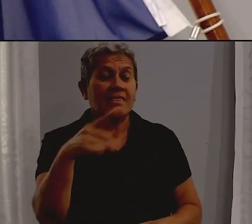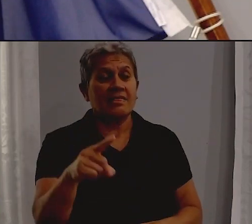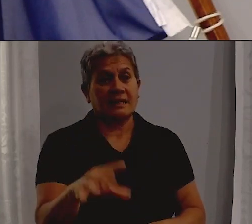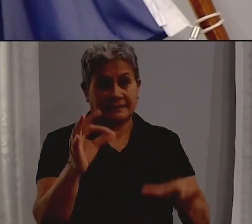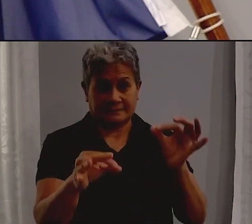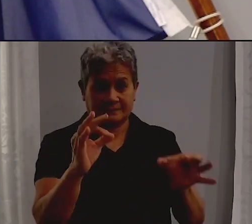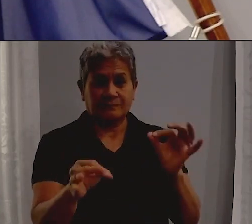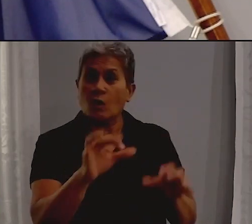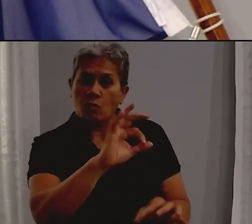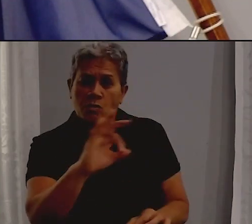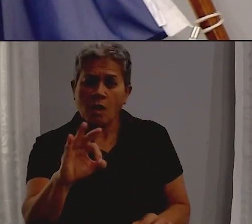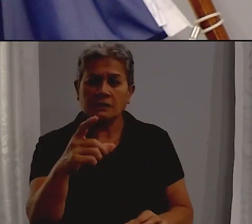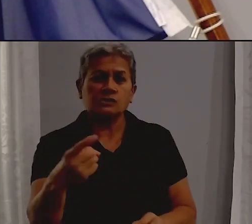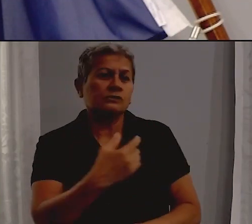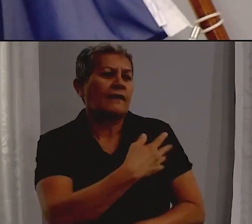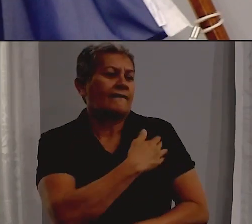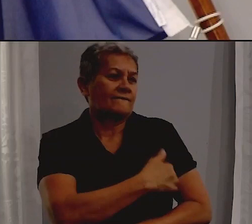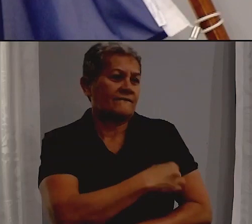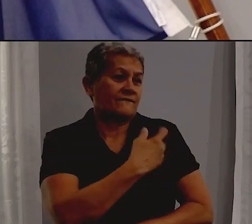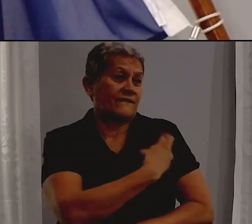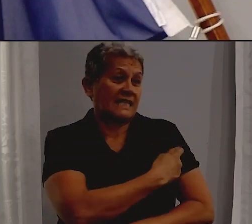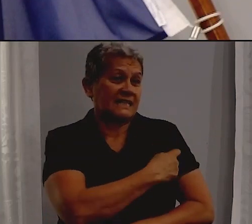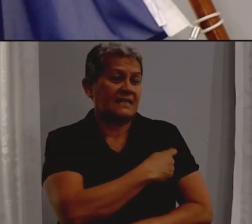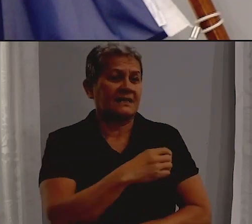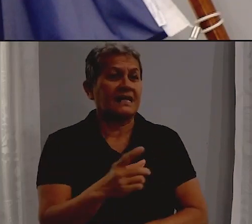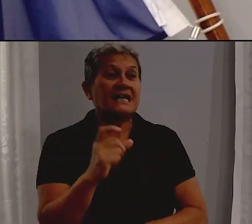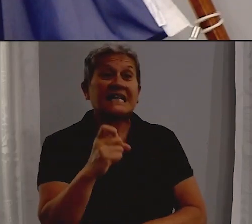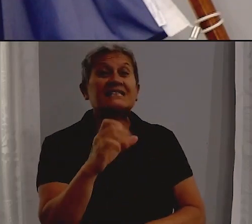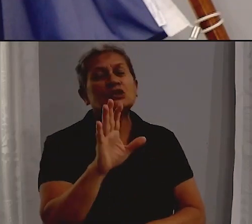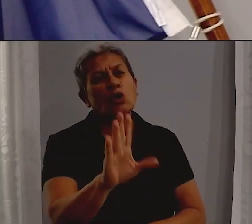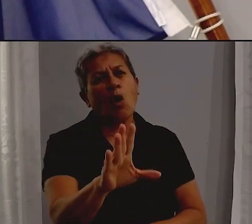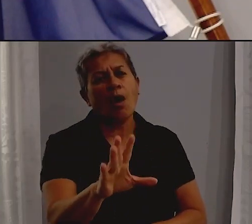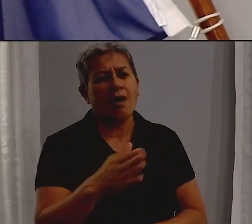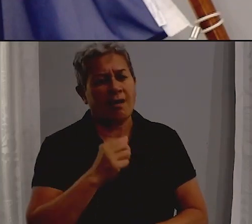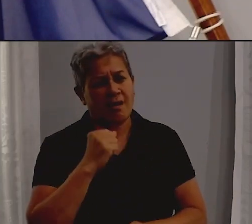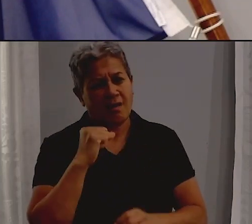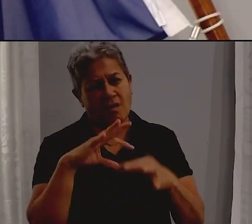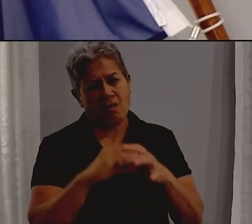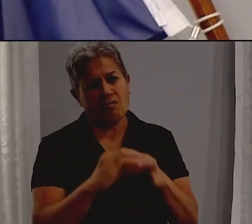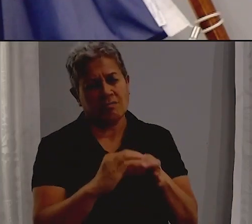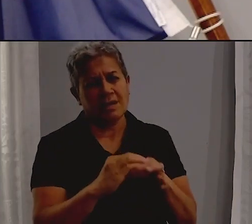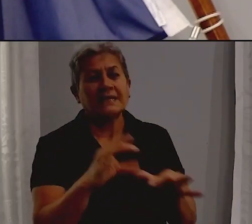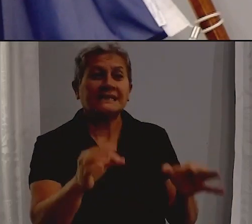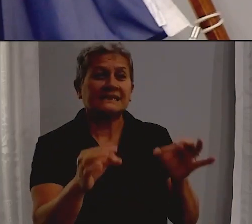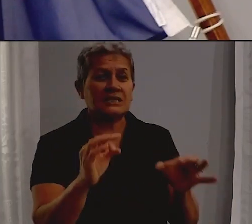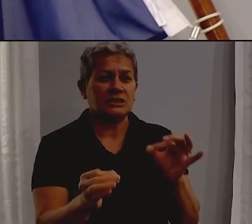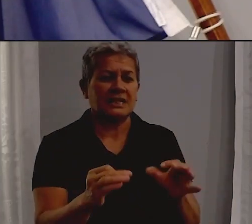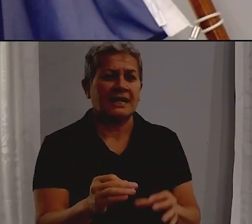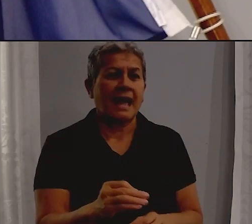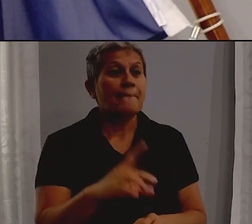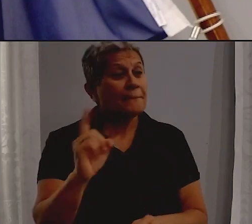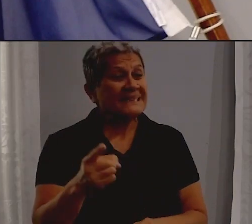The decision not to vaccinate remains your personal decision. However, unvaccinated frontline workers involved in